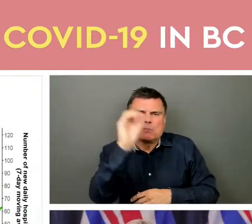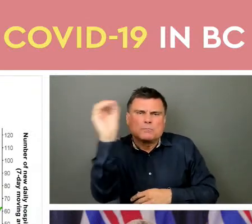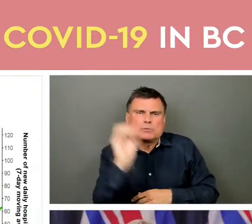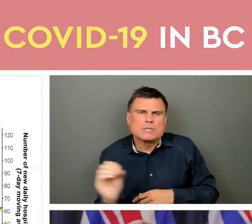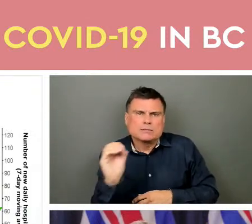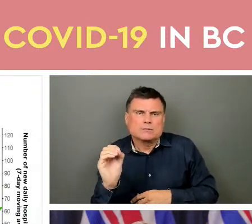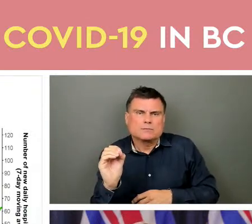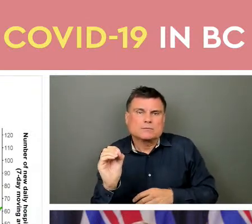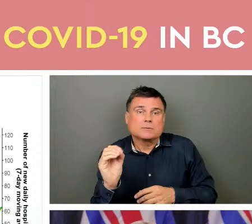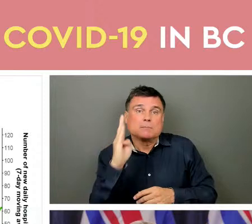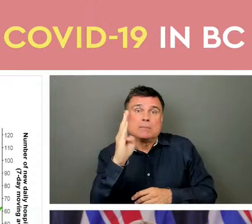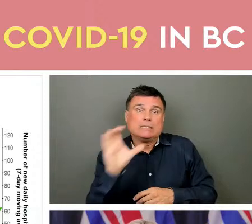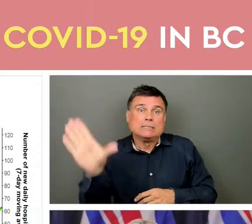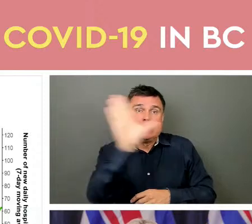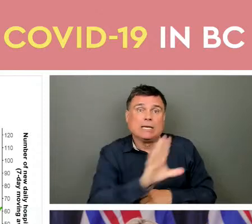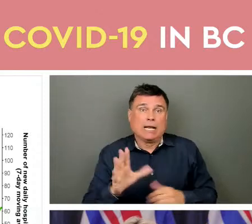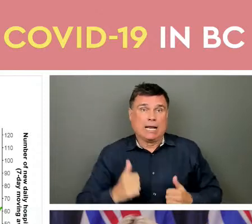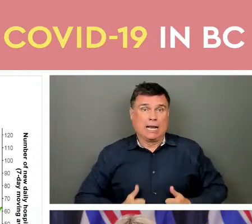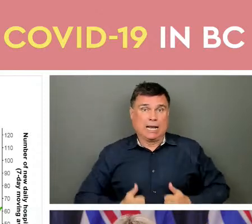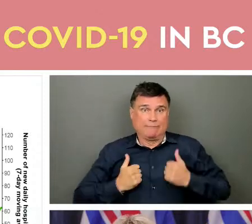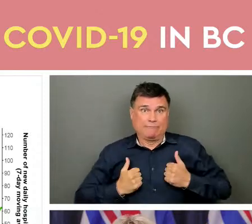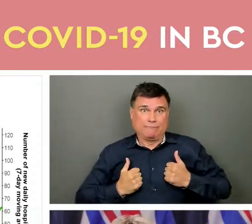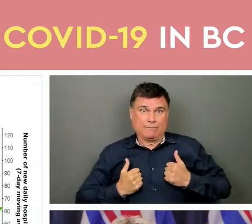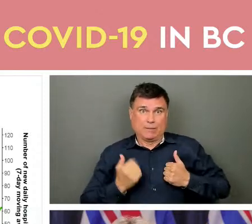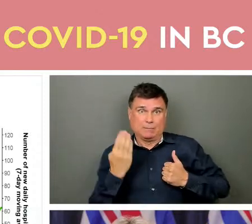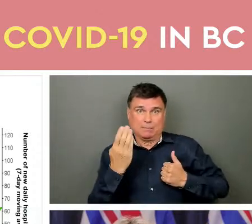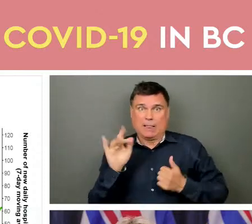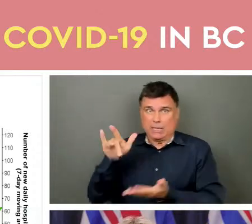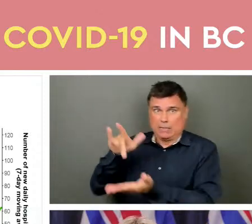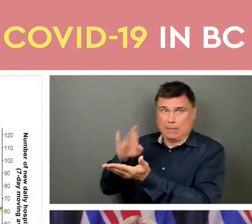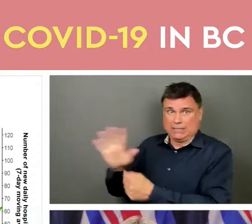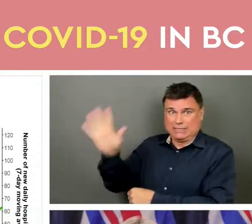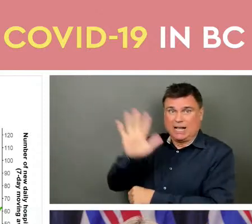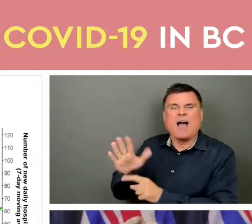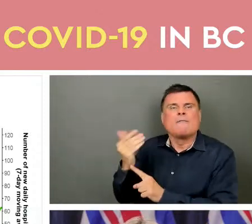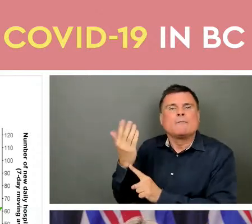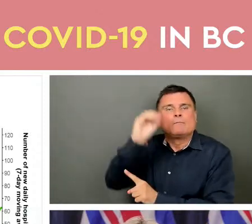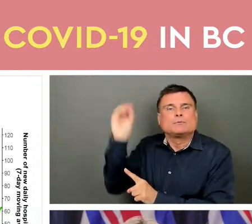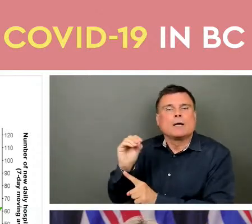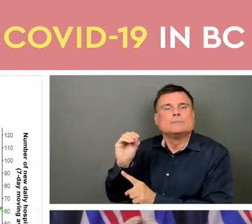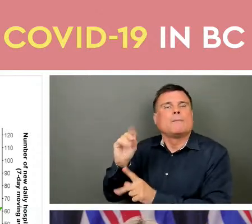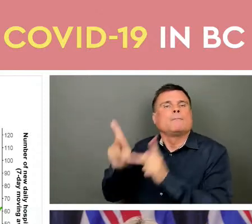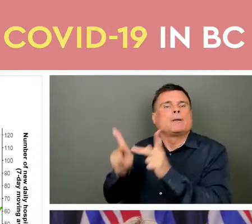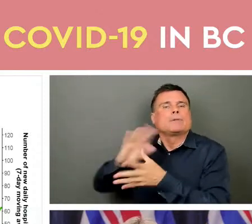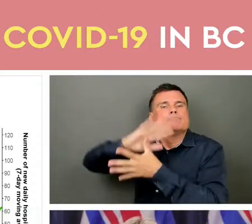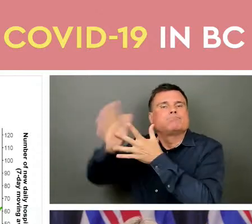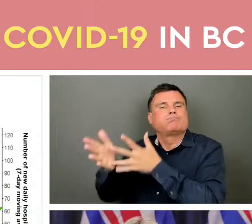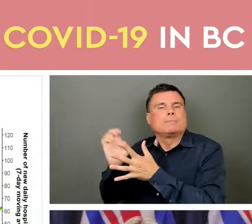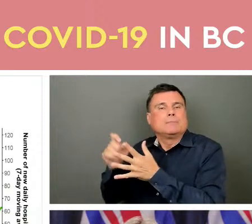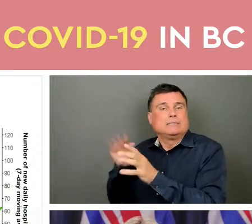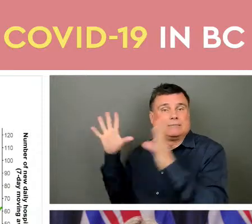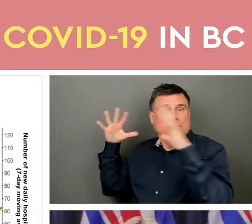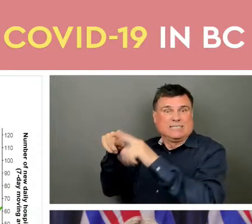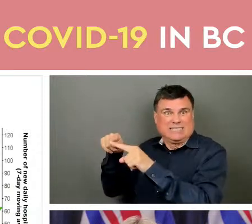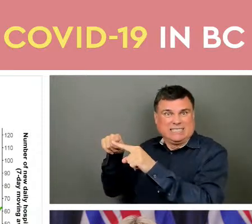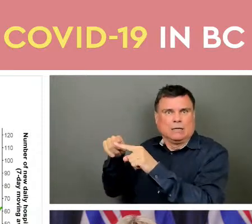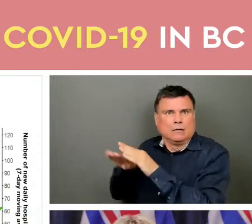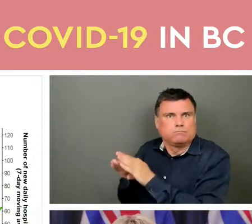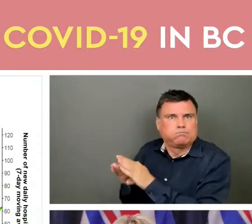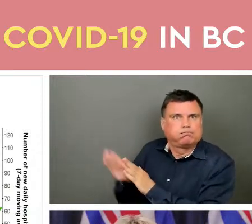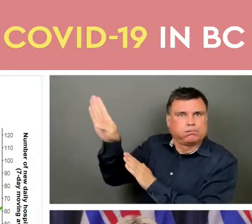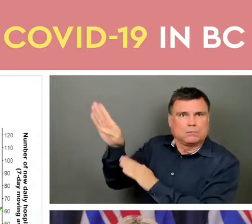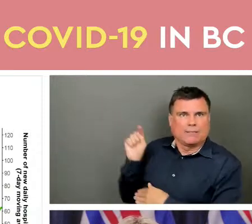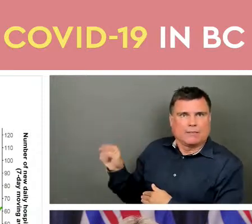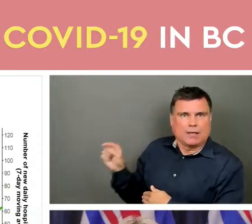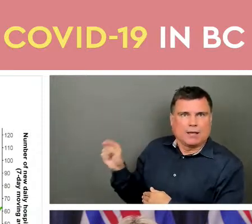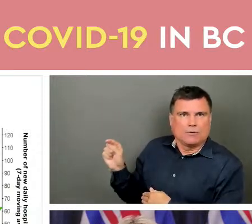population. But as we can see from this graph as well, the rapid rise in cases in the last month in interior health, where